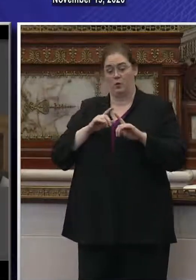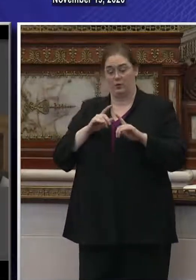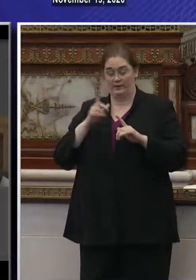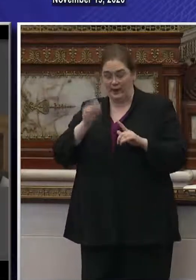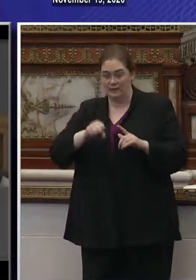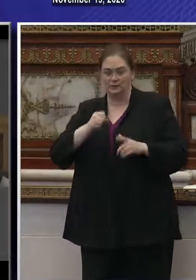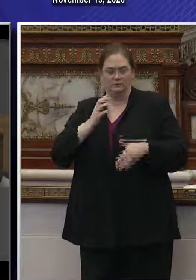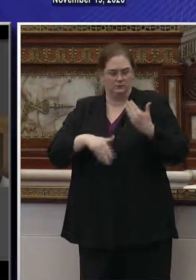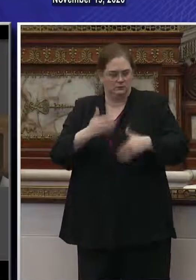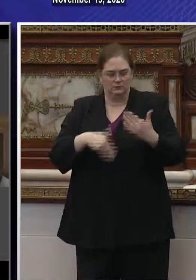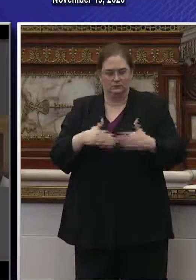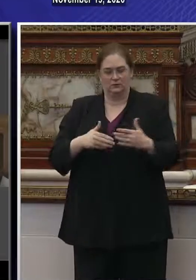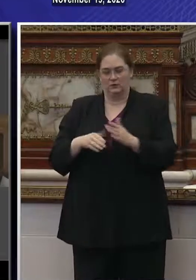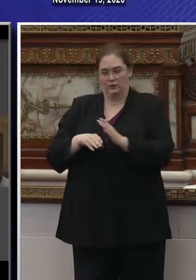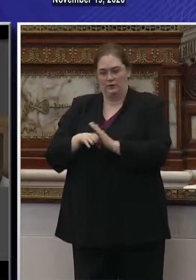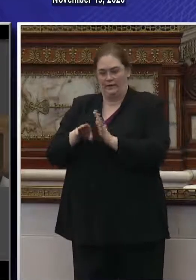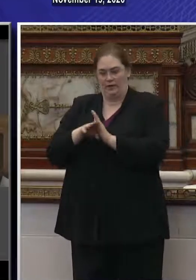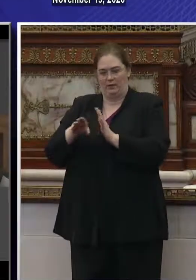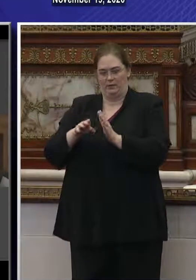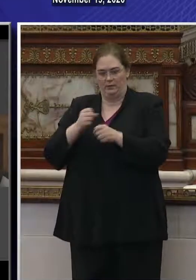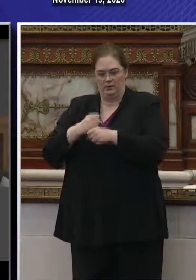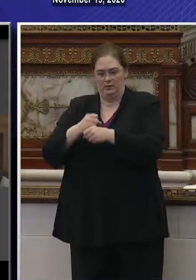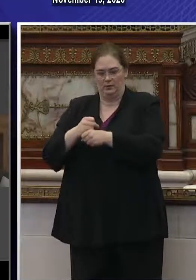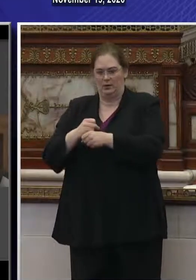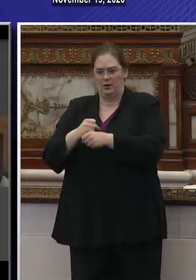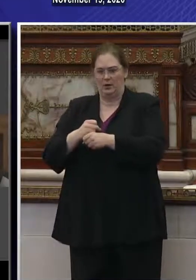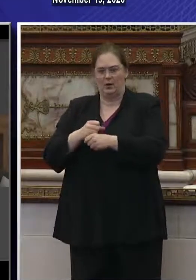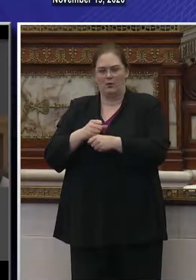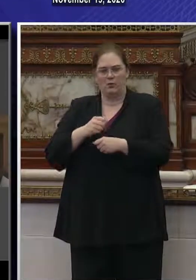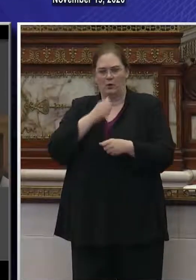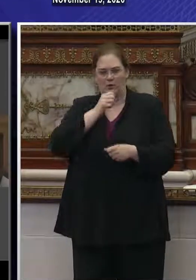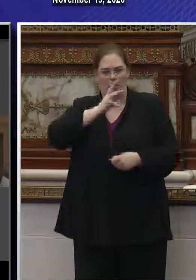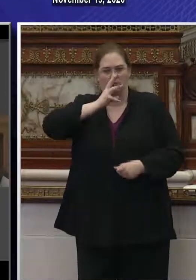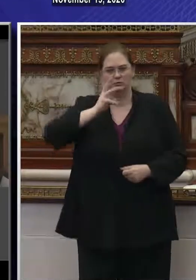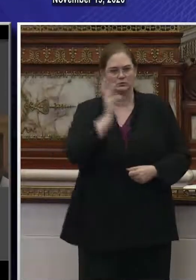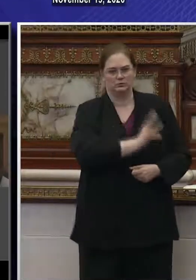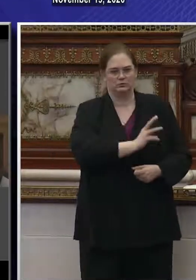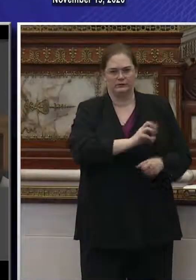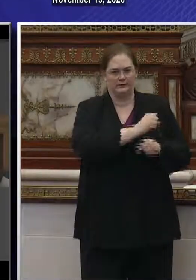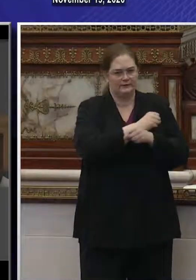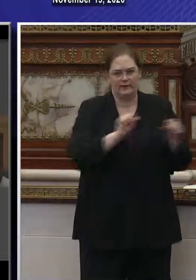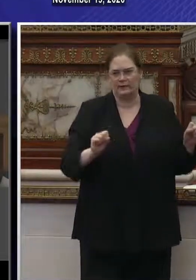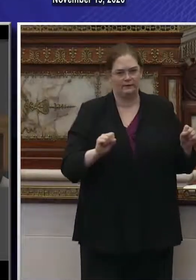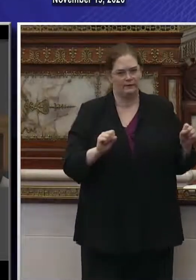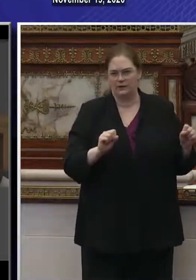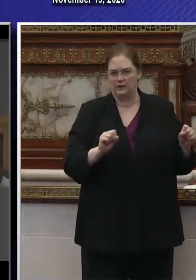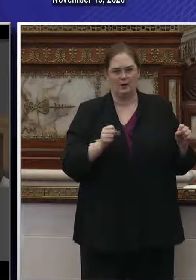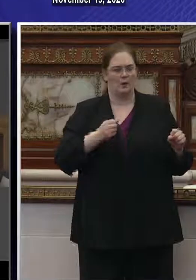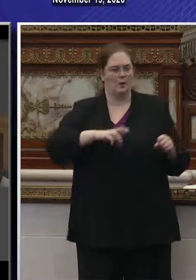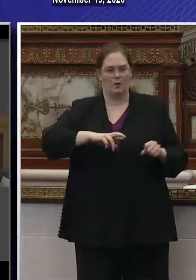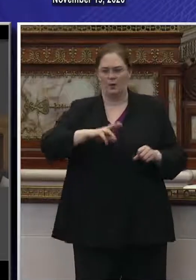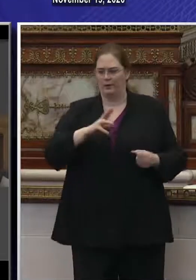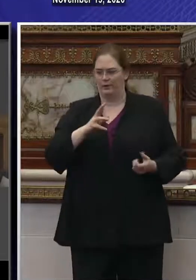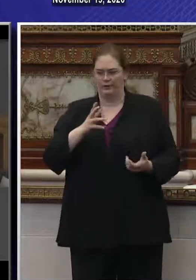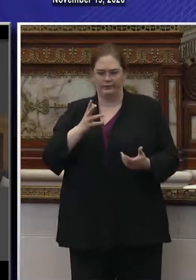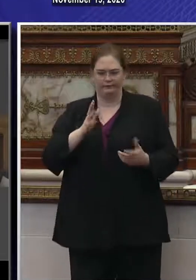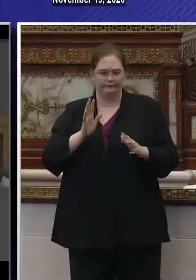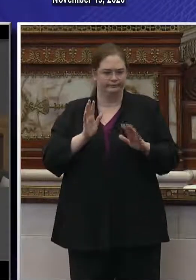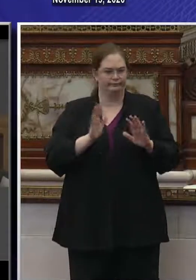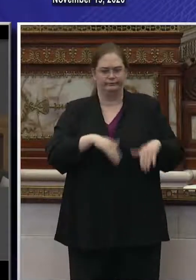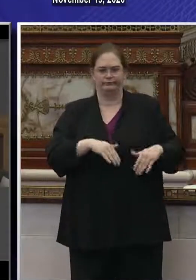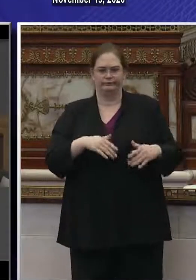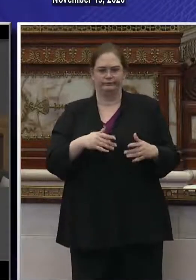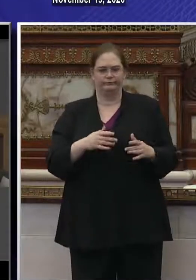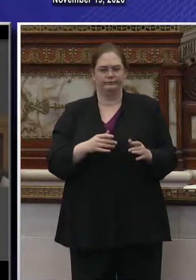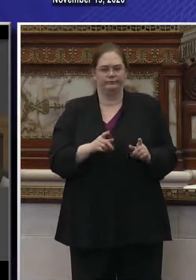rapidly this year in the development of these vaccines, we're not cutting corners with regard to safety or cutting corners with regard to the